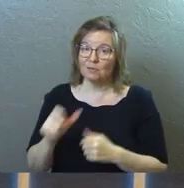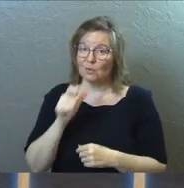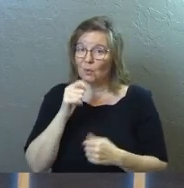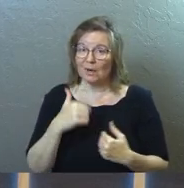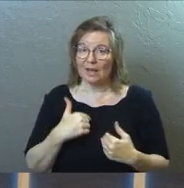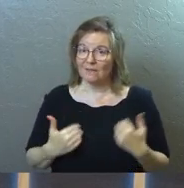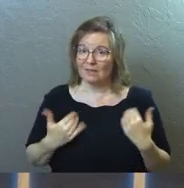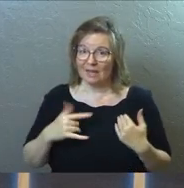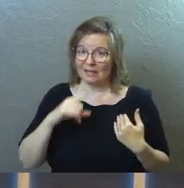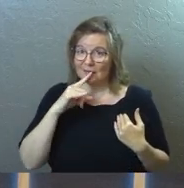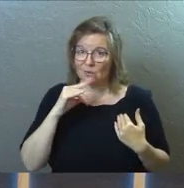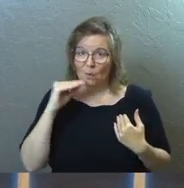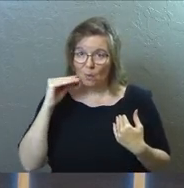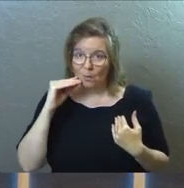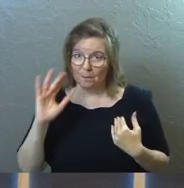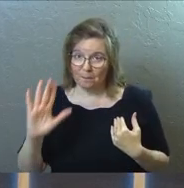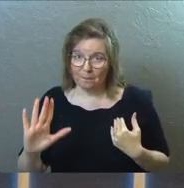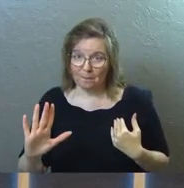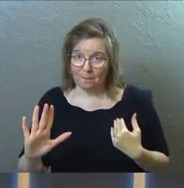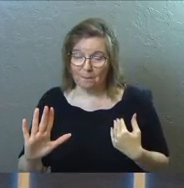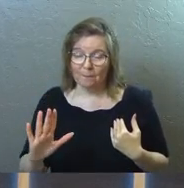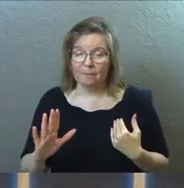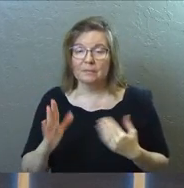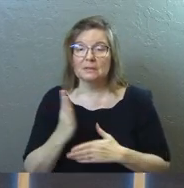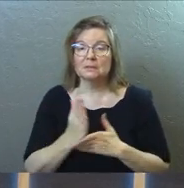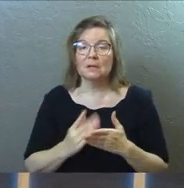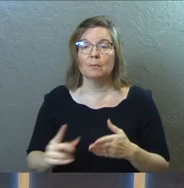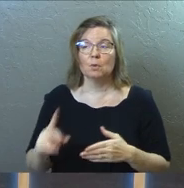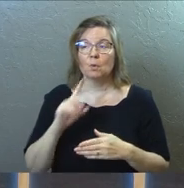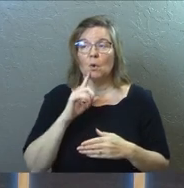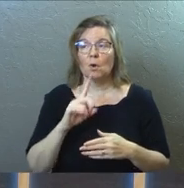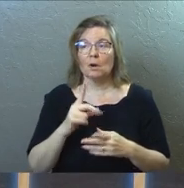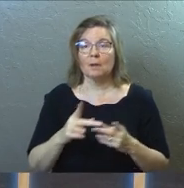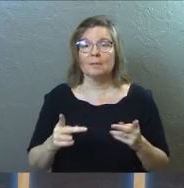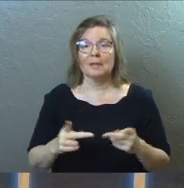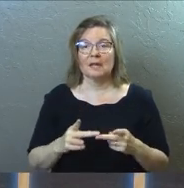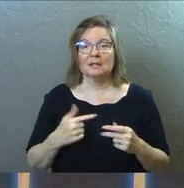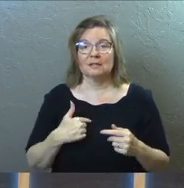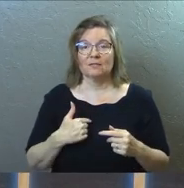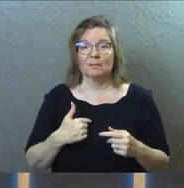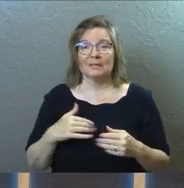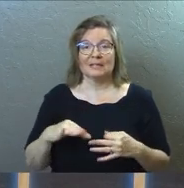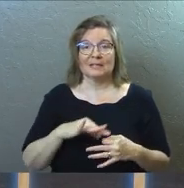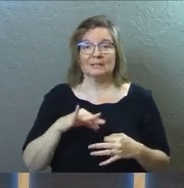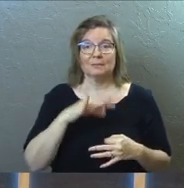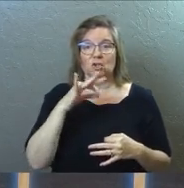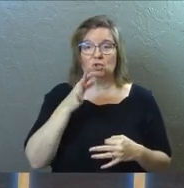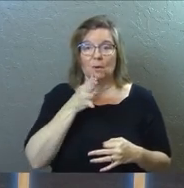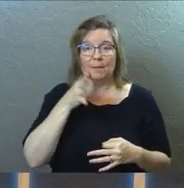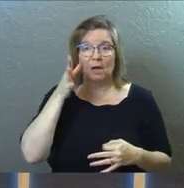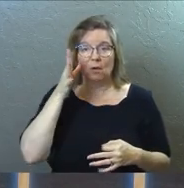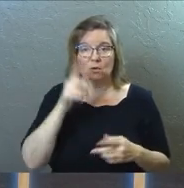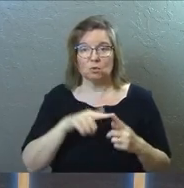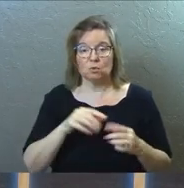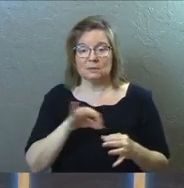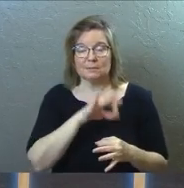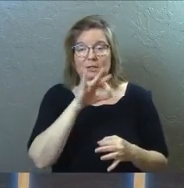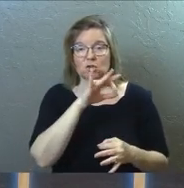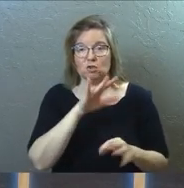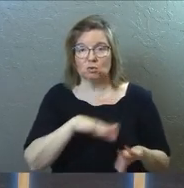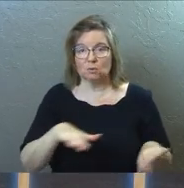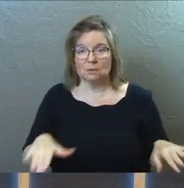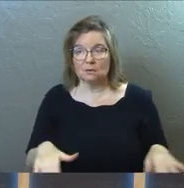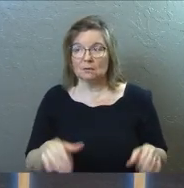don't have young kids at home. Some of you are in a place of being a spiritual parent to